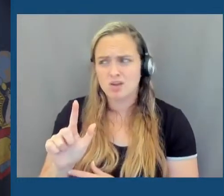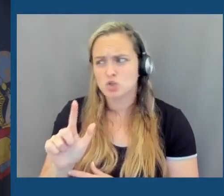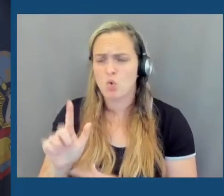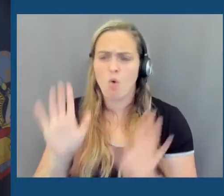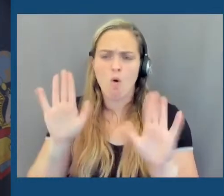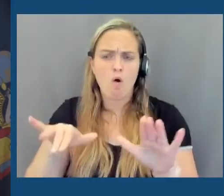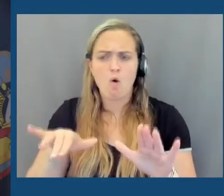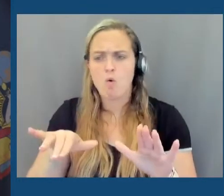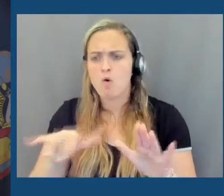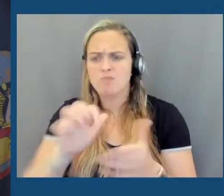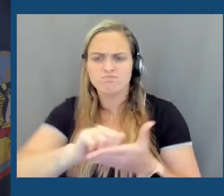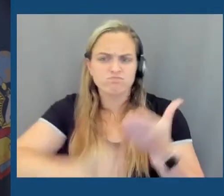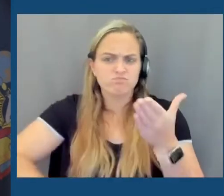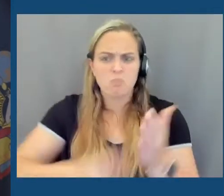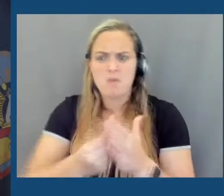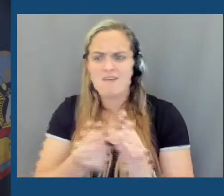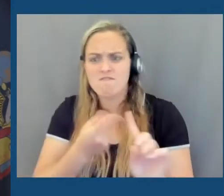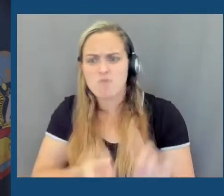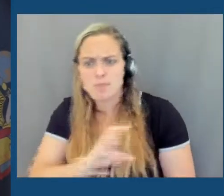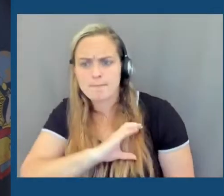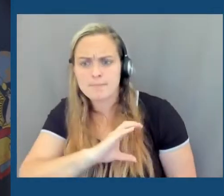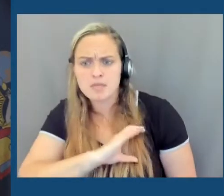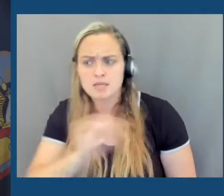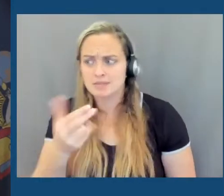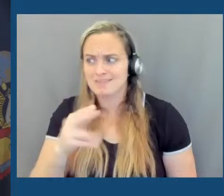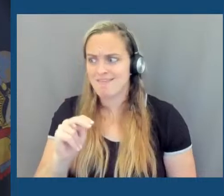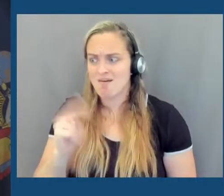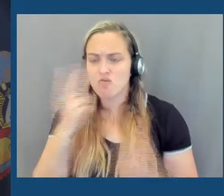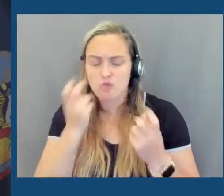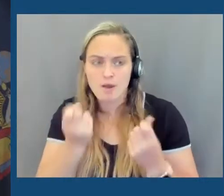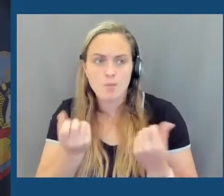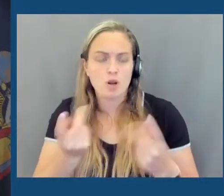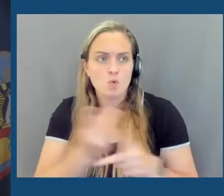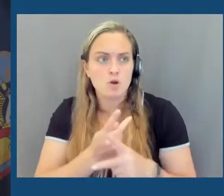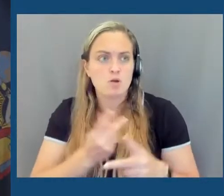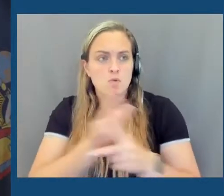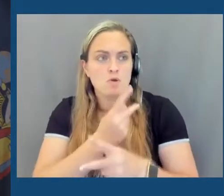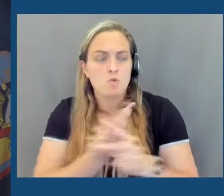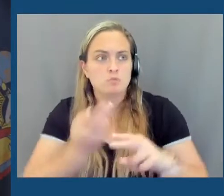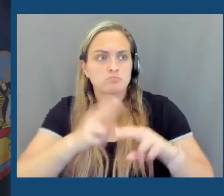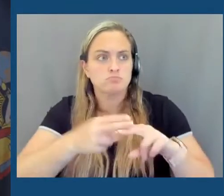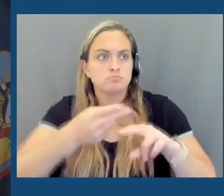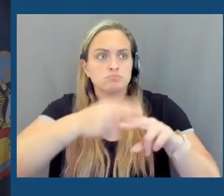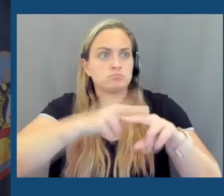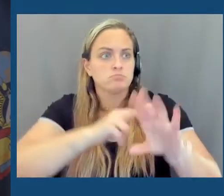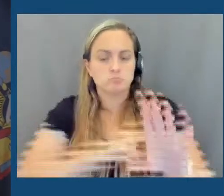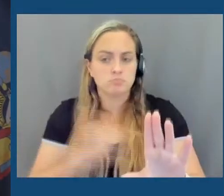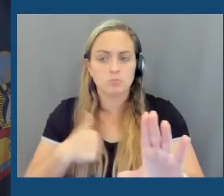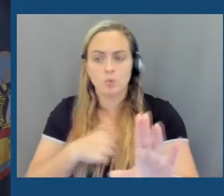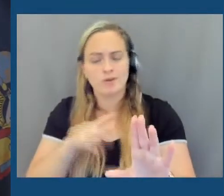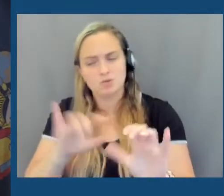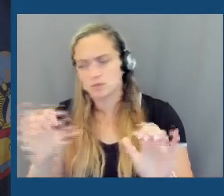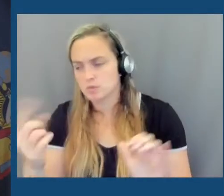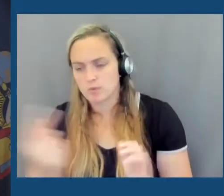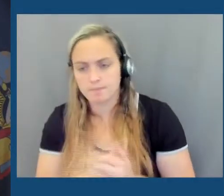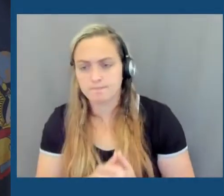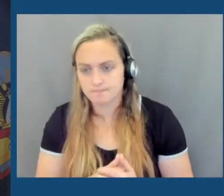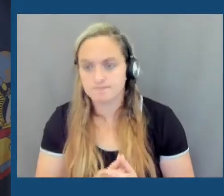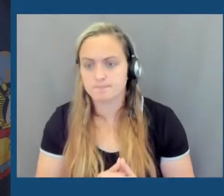police, even as gun crimes were surging in the wake of the pandemic. We had to do something about it.